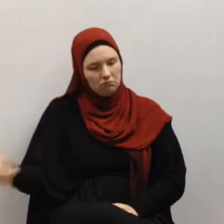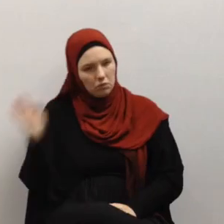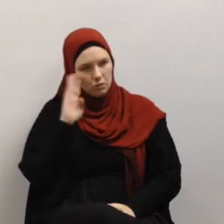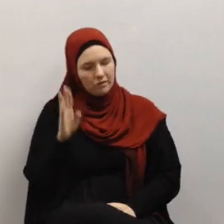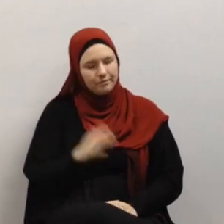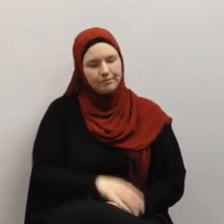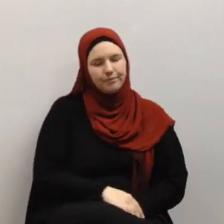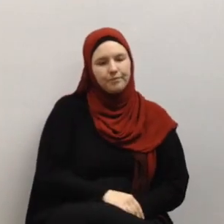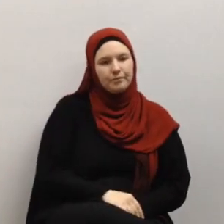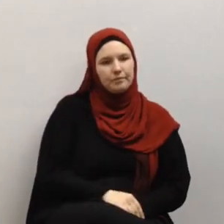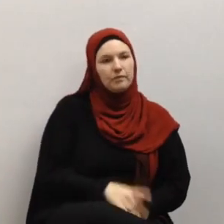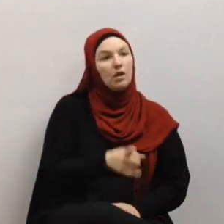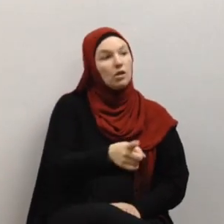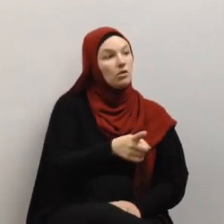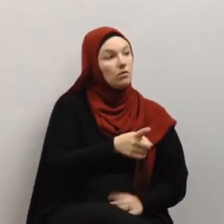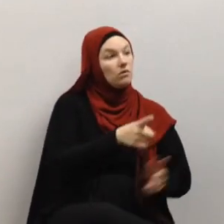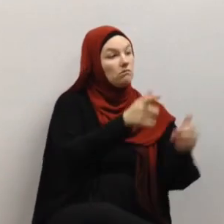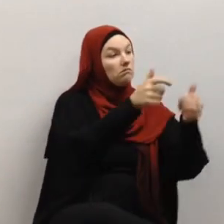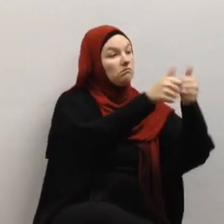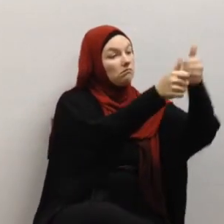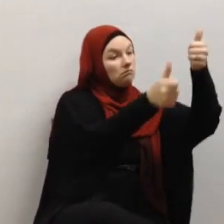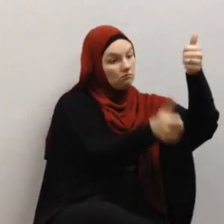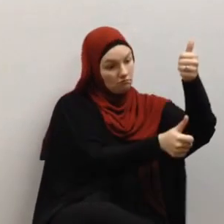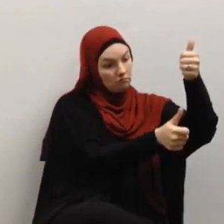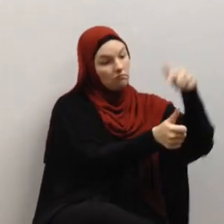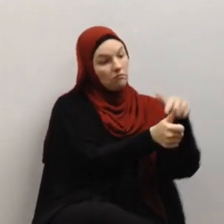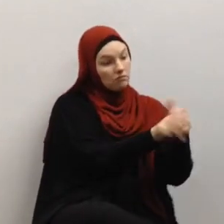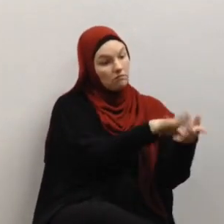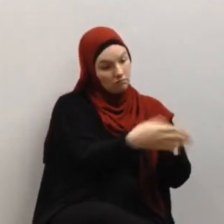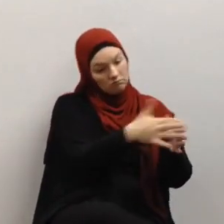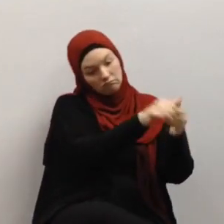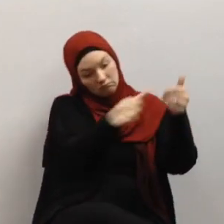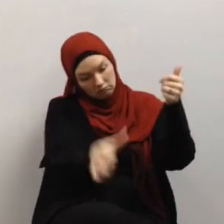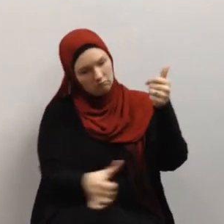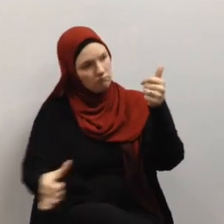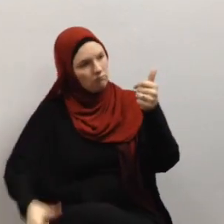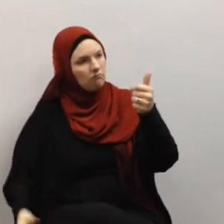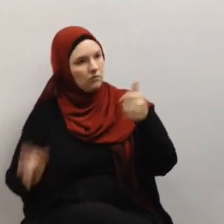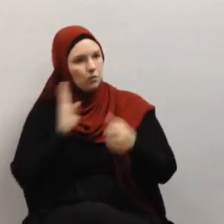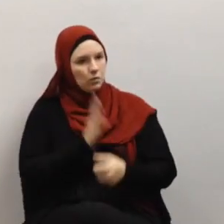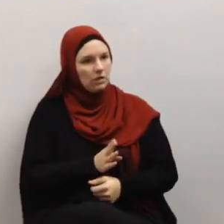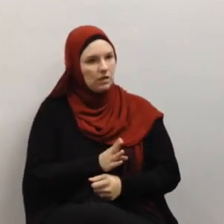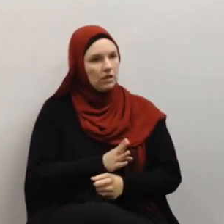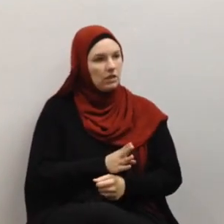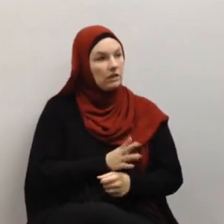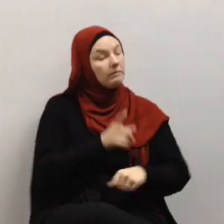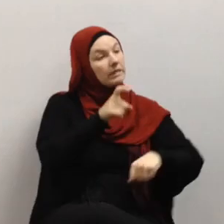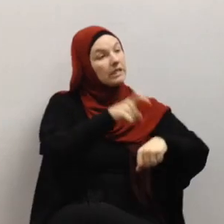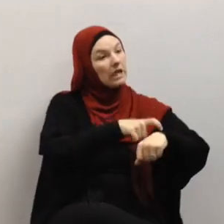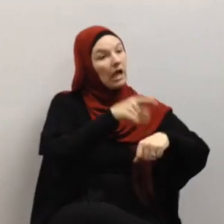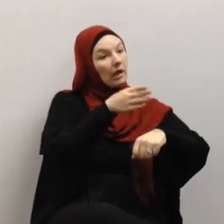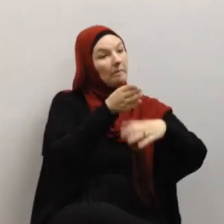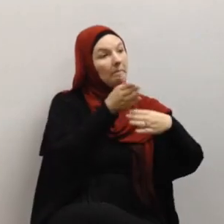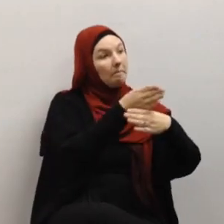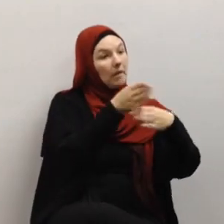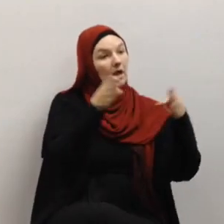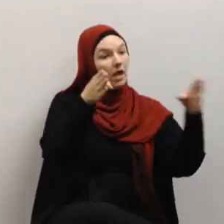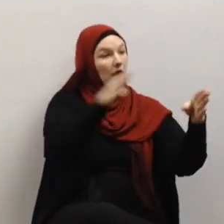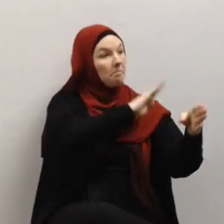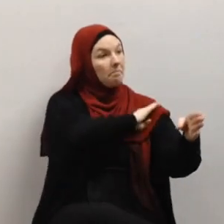somebody and somebody will succeed you, which means the period you are in power is only short and it is a